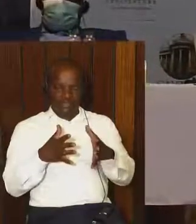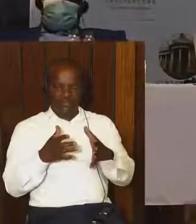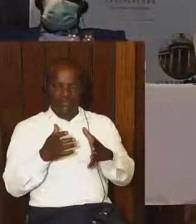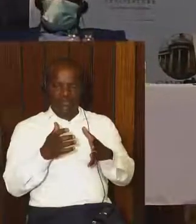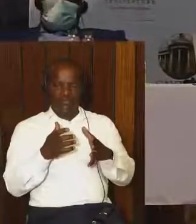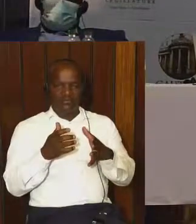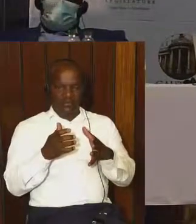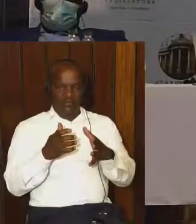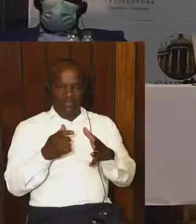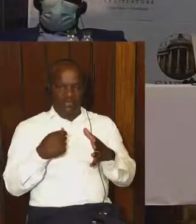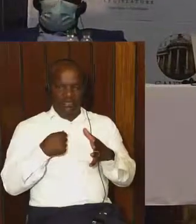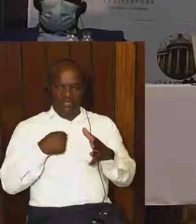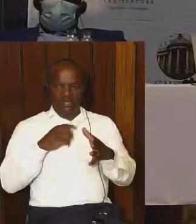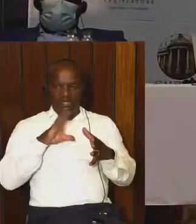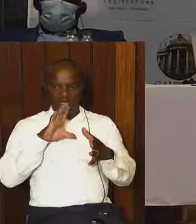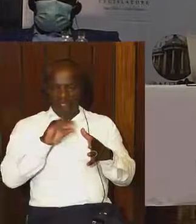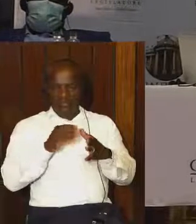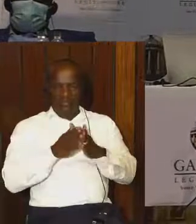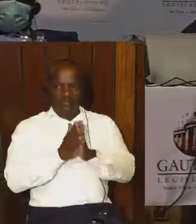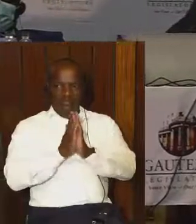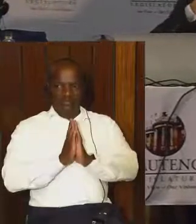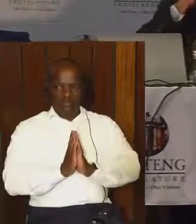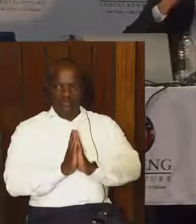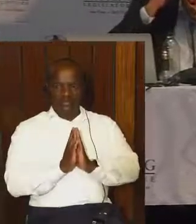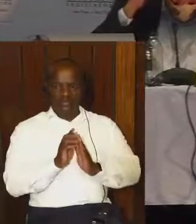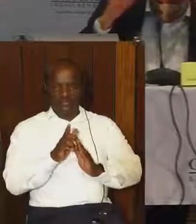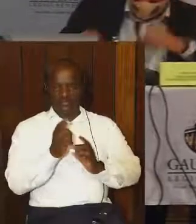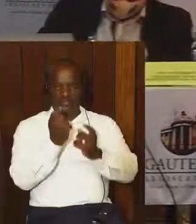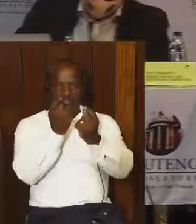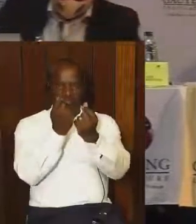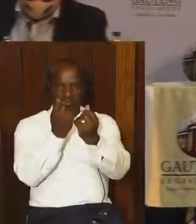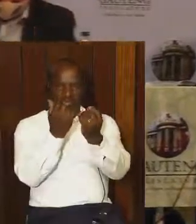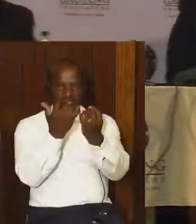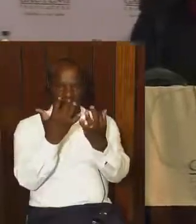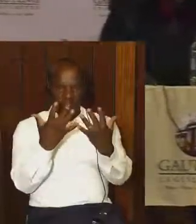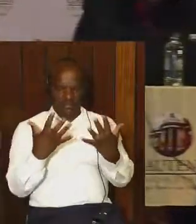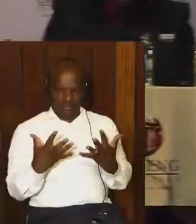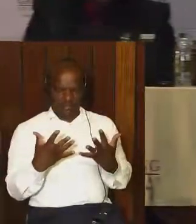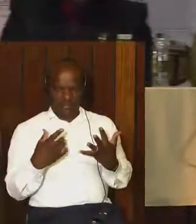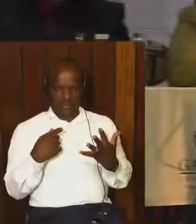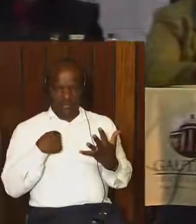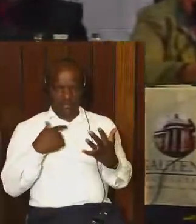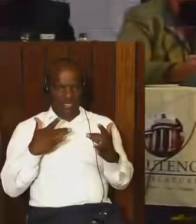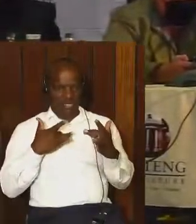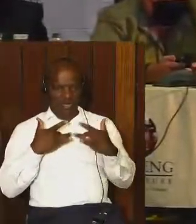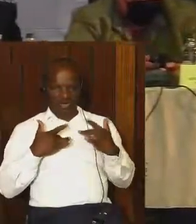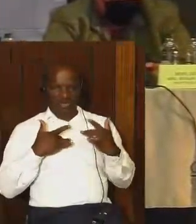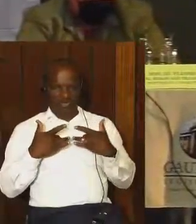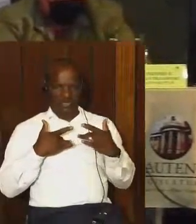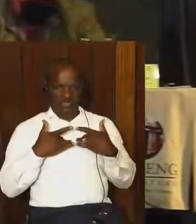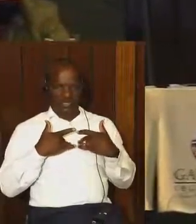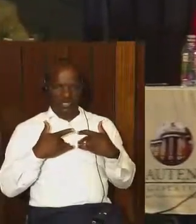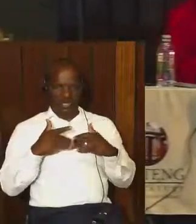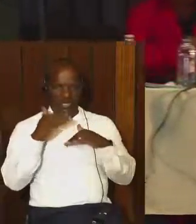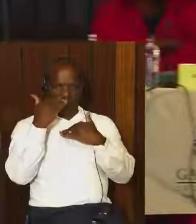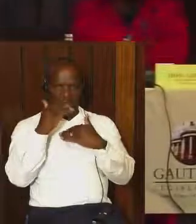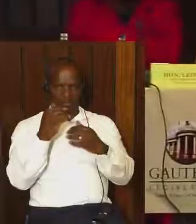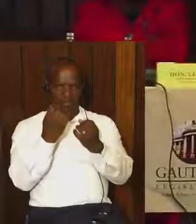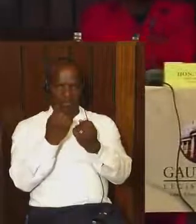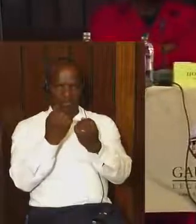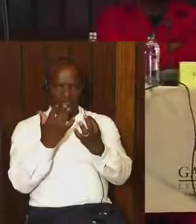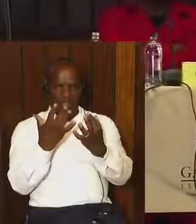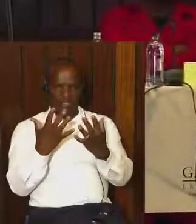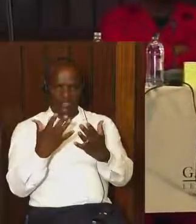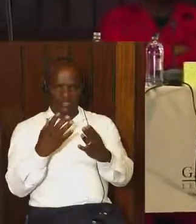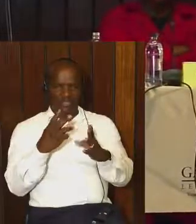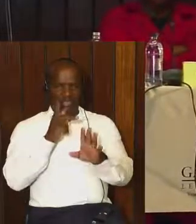see, my concern is that you have a budget against which you deliver a project. Then